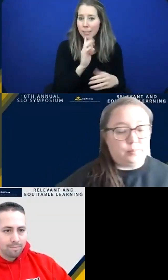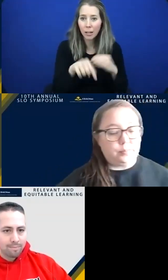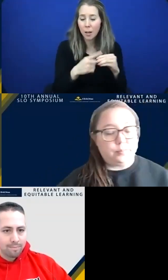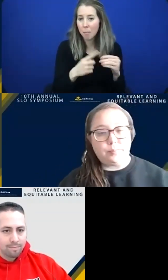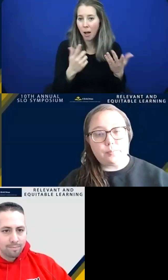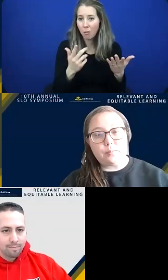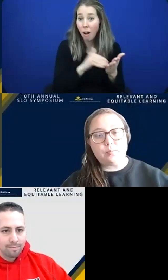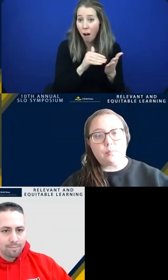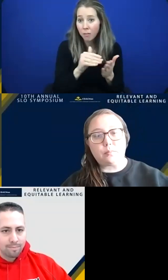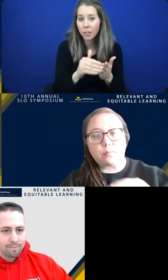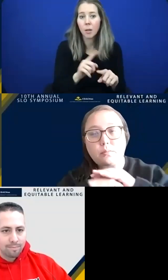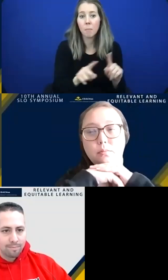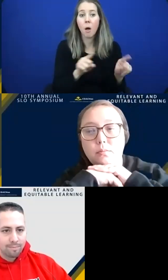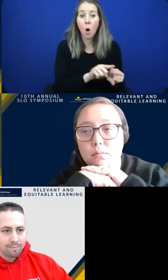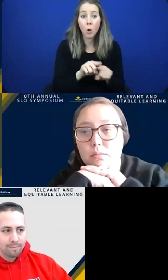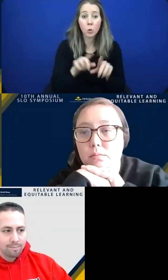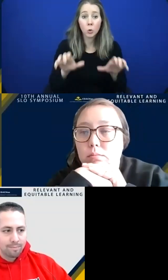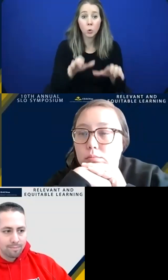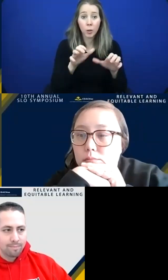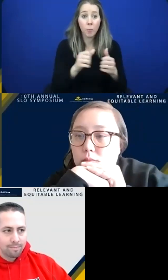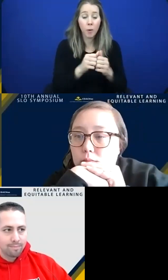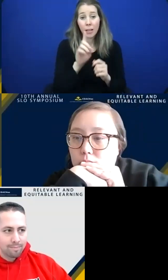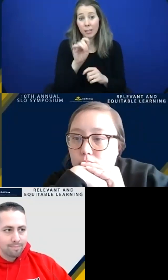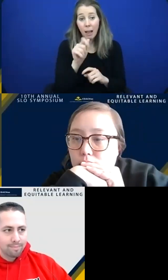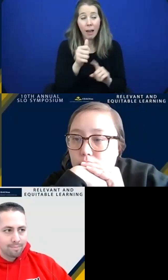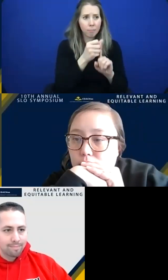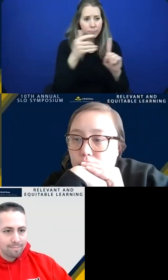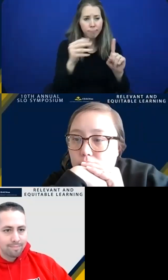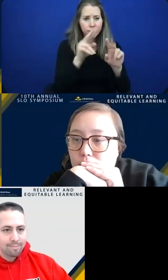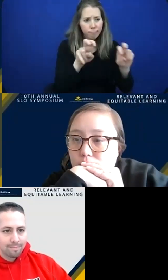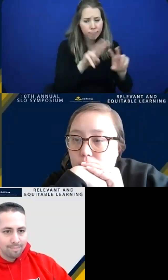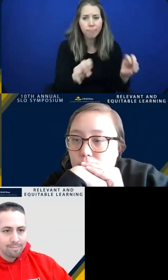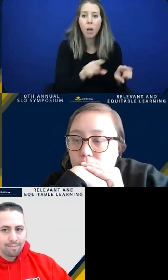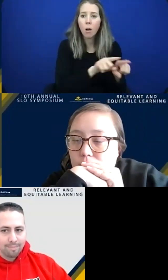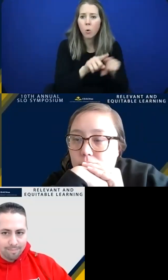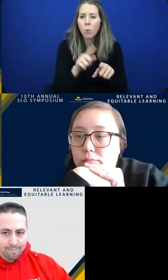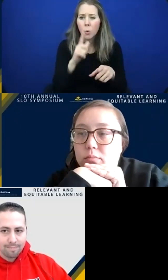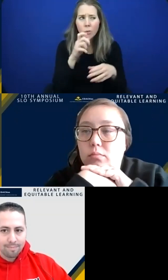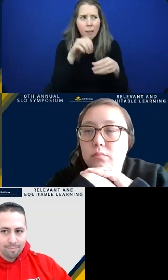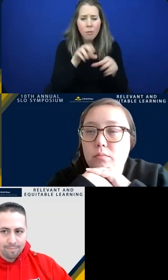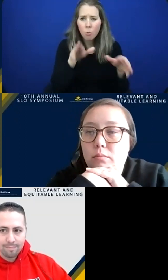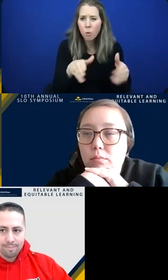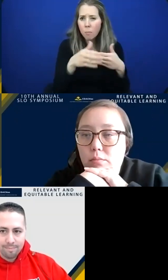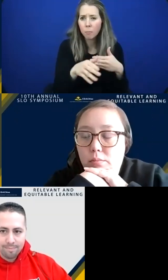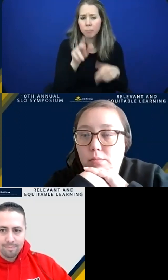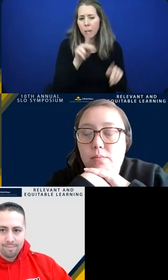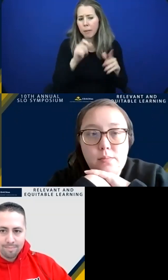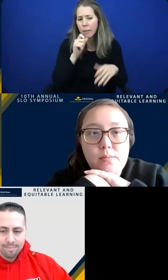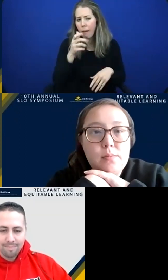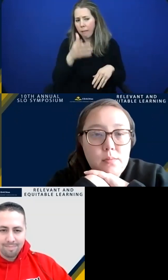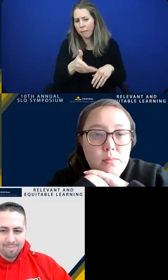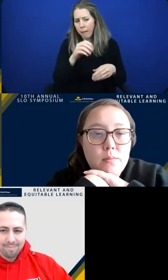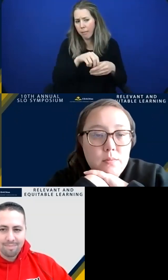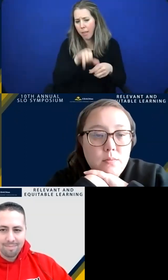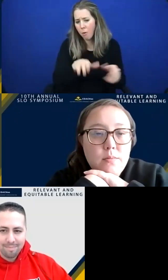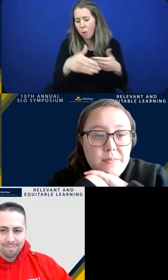regularly, but doing it by disaggregating data, doing it by even looking at, you know, who's in the room, who's not in the room, acknowledging the fact